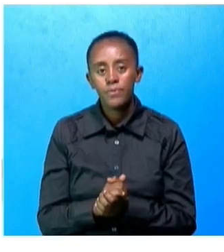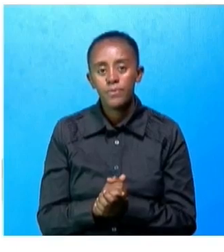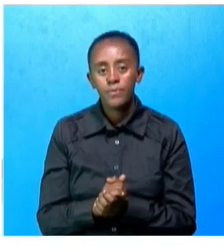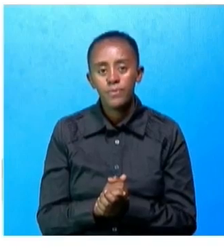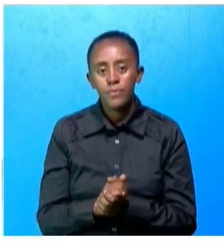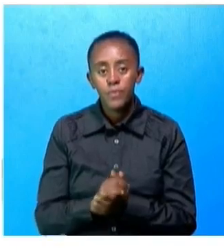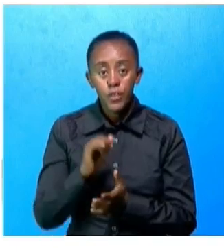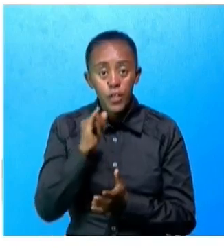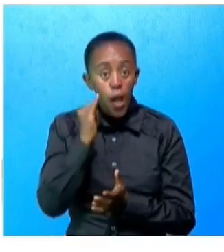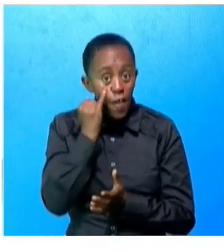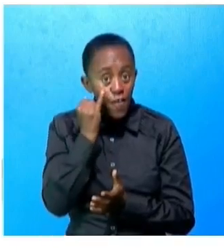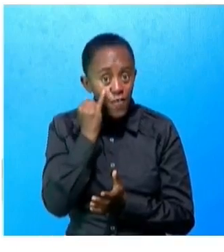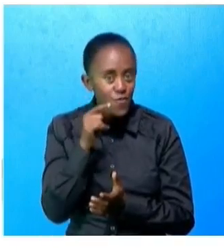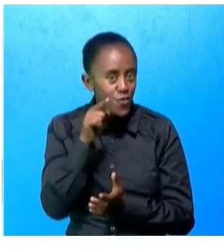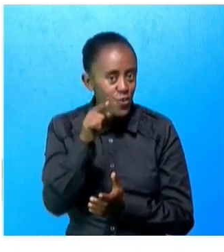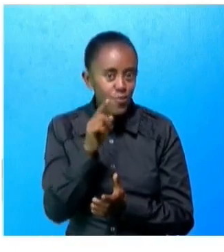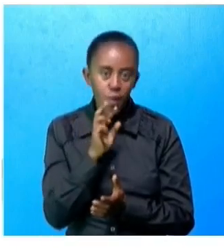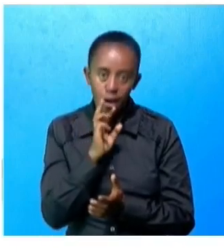If you are